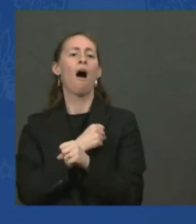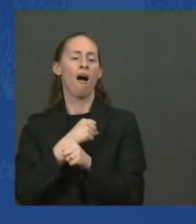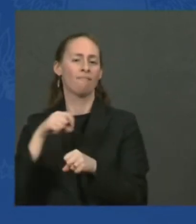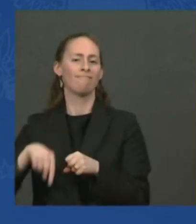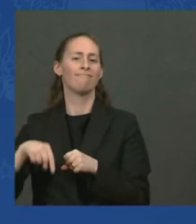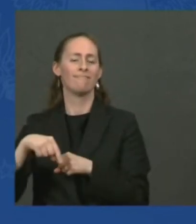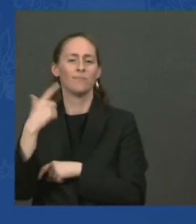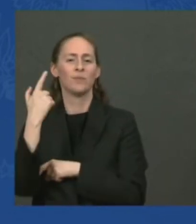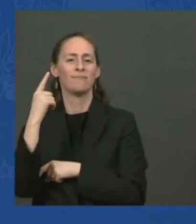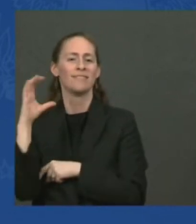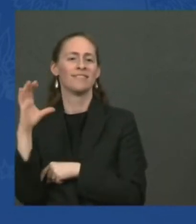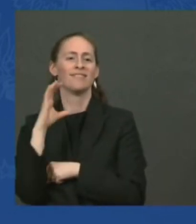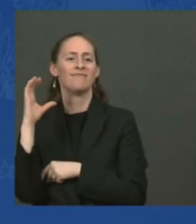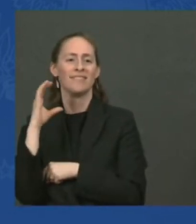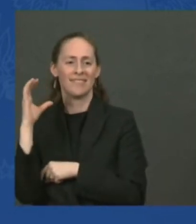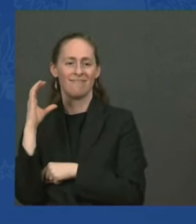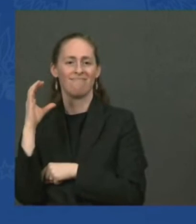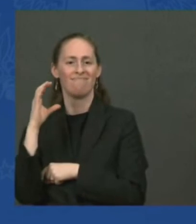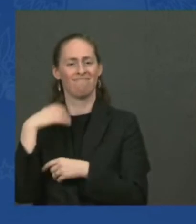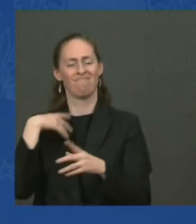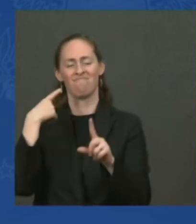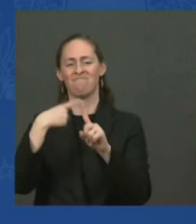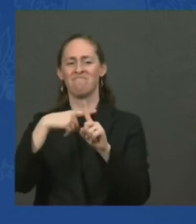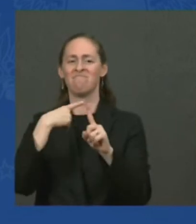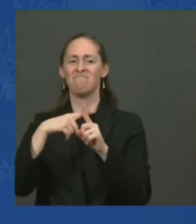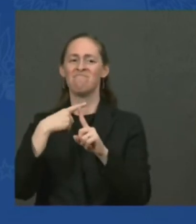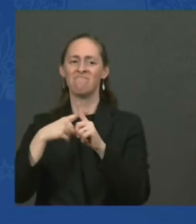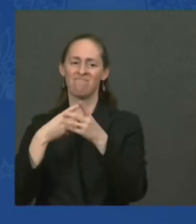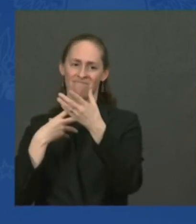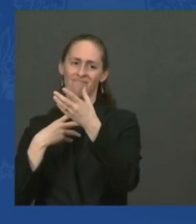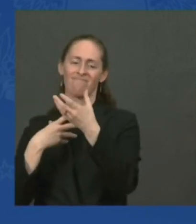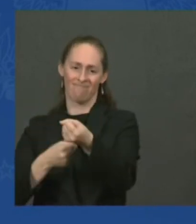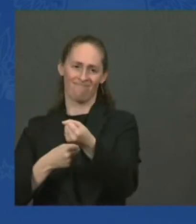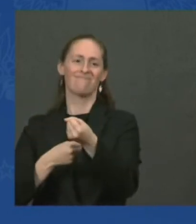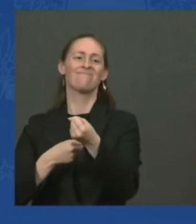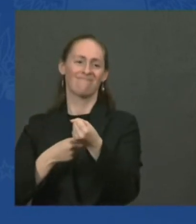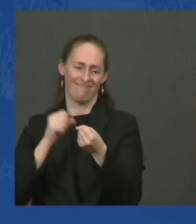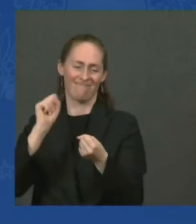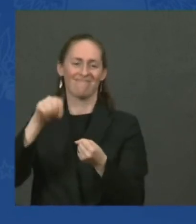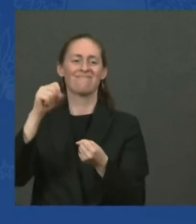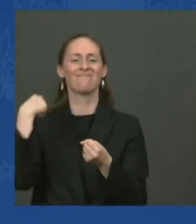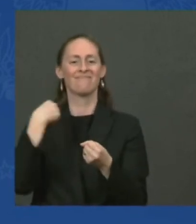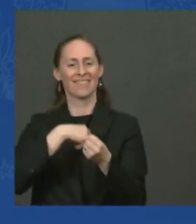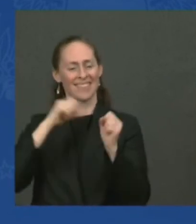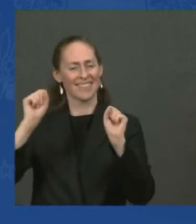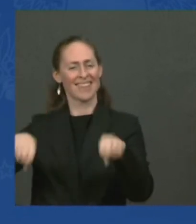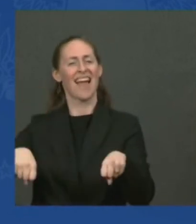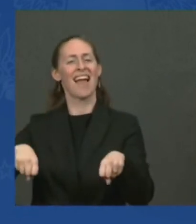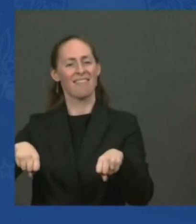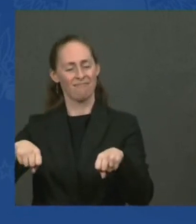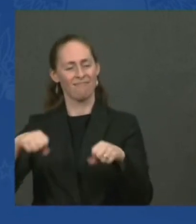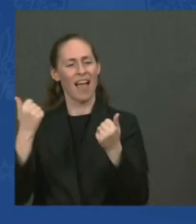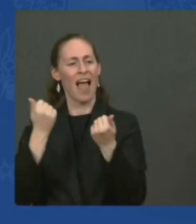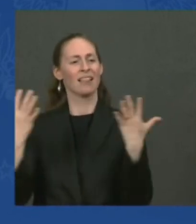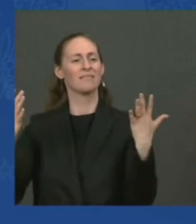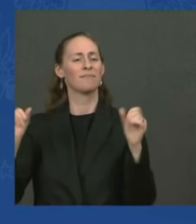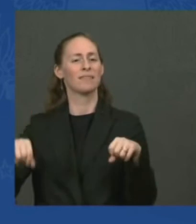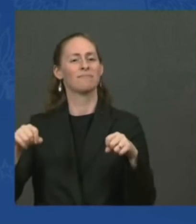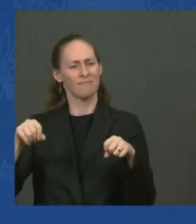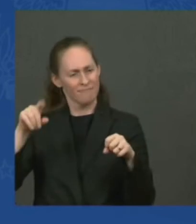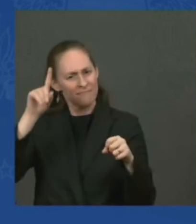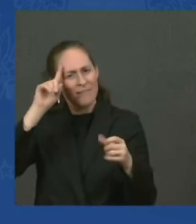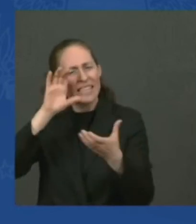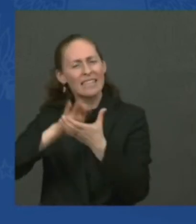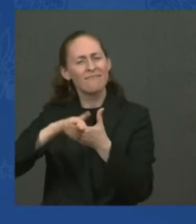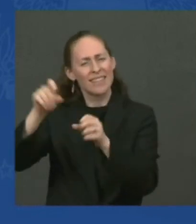with confidence, optimism, with vision and faith in each other, let's believe in possibilities. Let's believe in one another. And